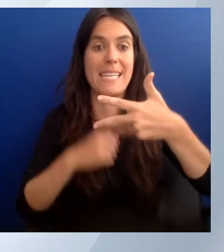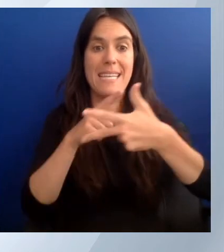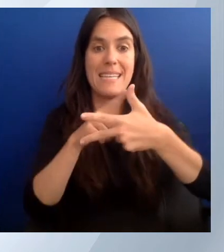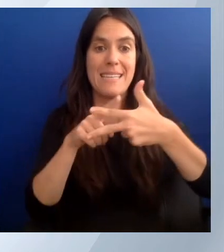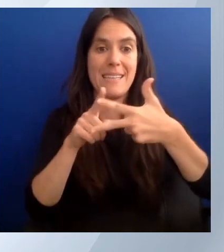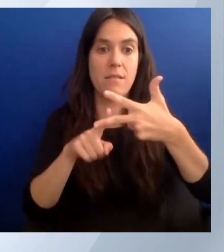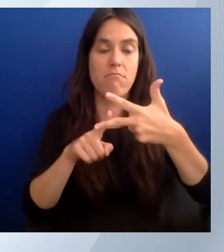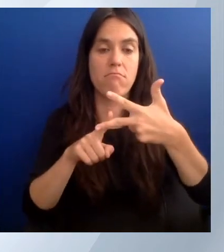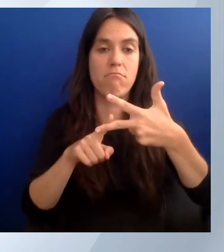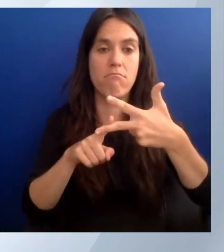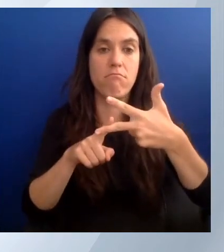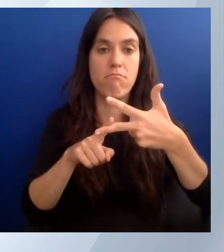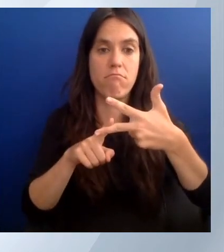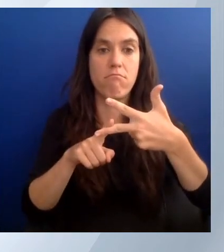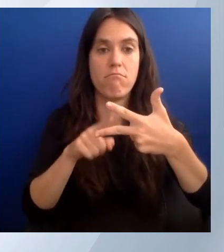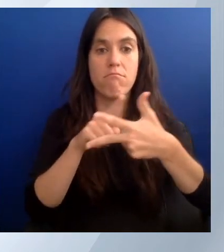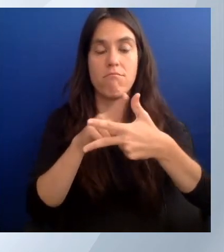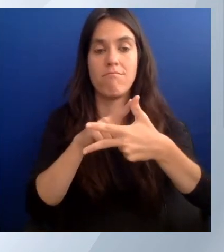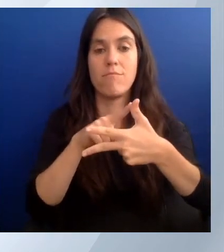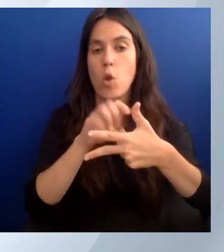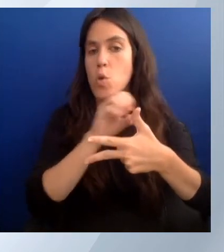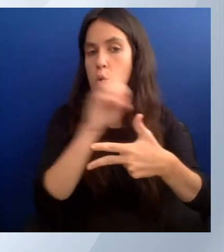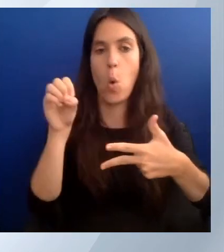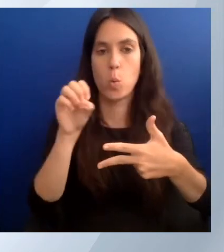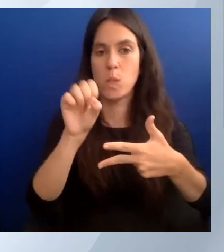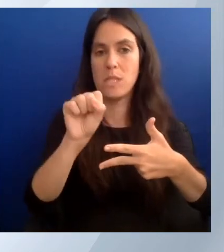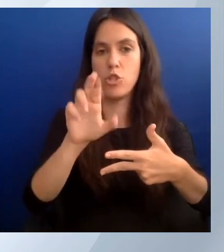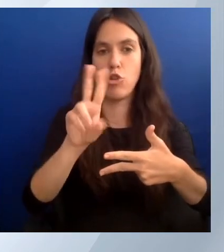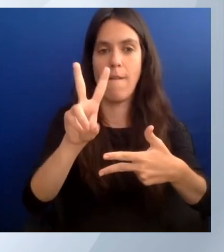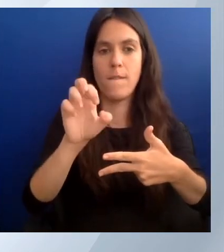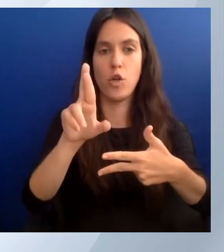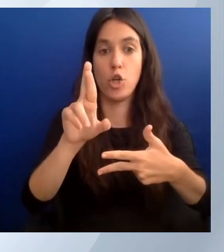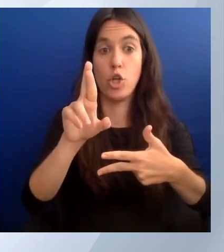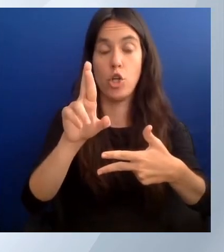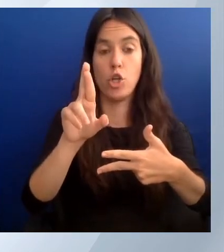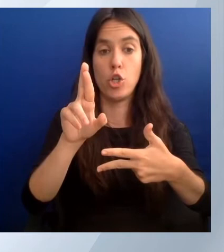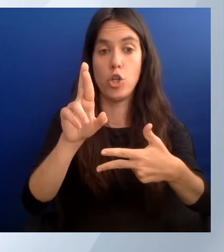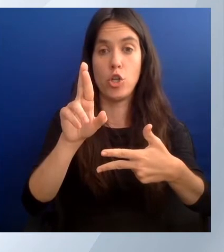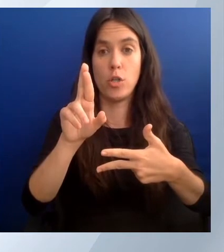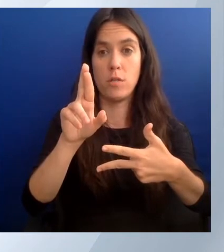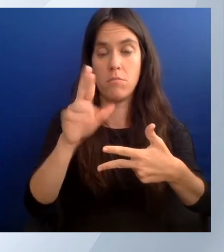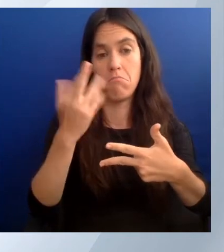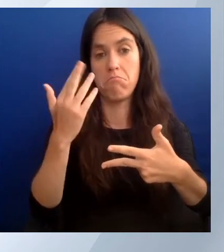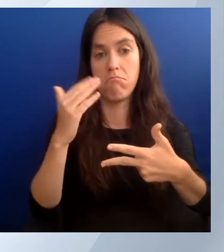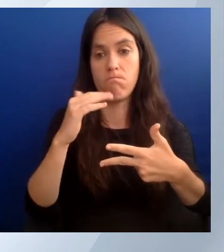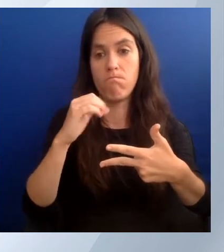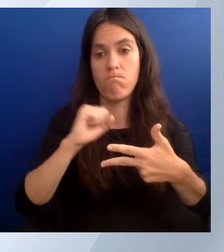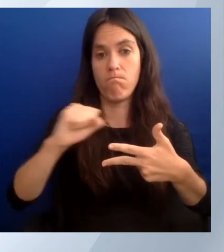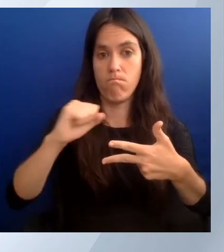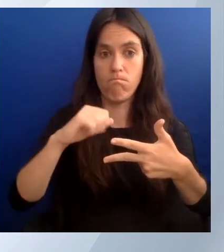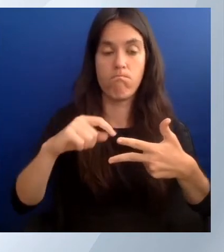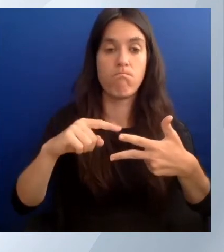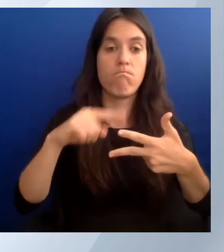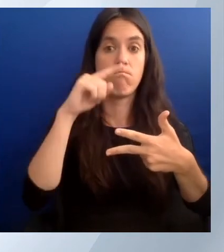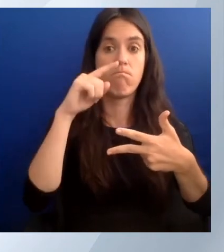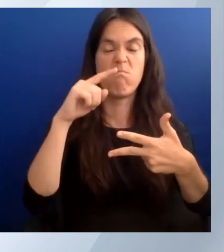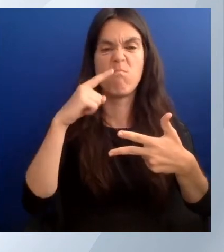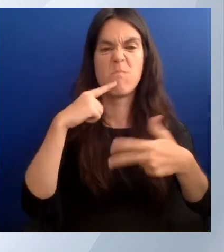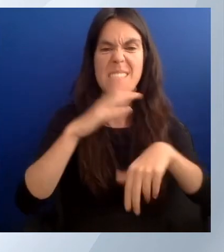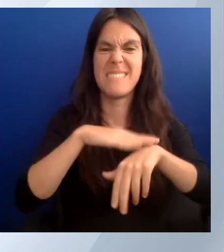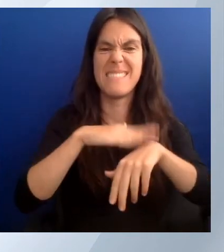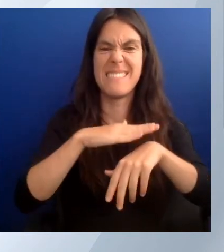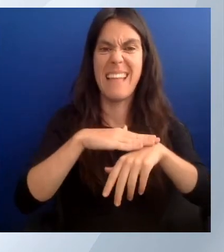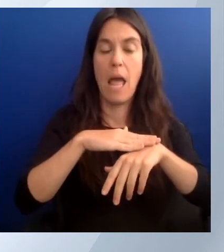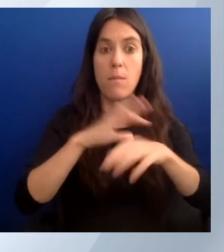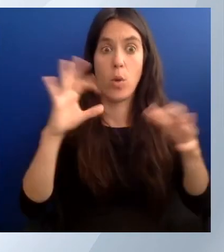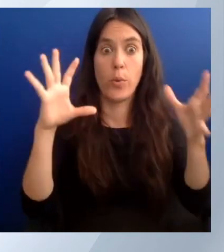is serverless, and this is where if your function isn't running, it gets spun up. After a while, it will time out and get turned down again, and this